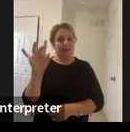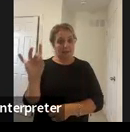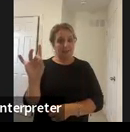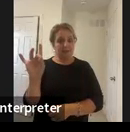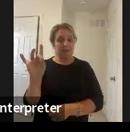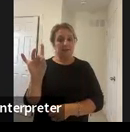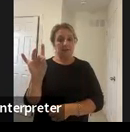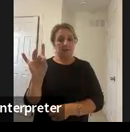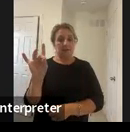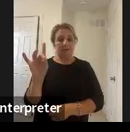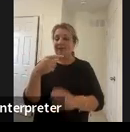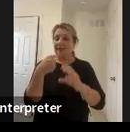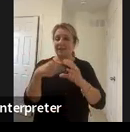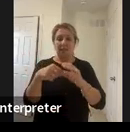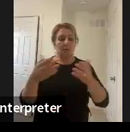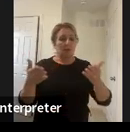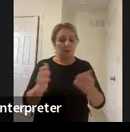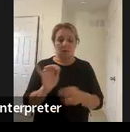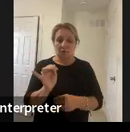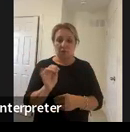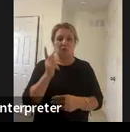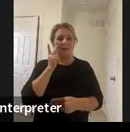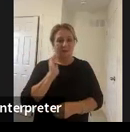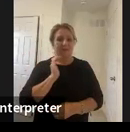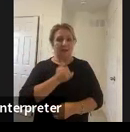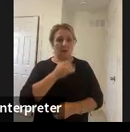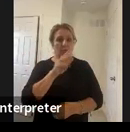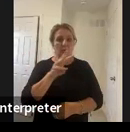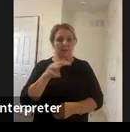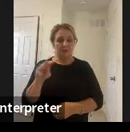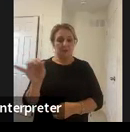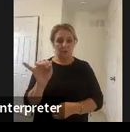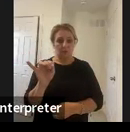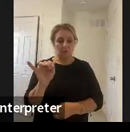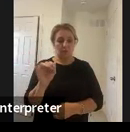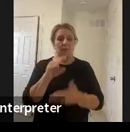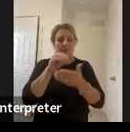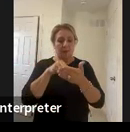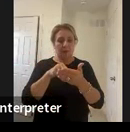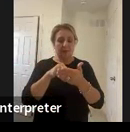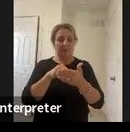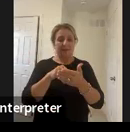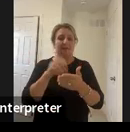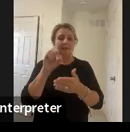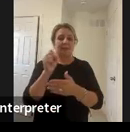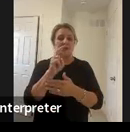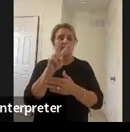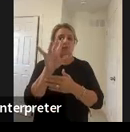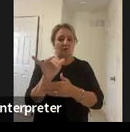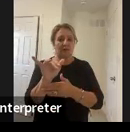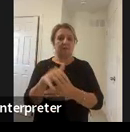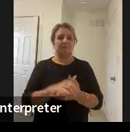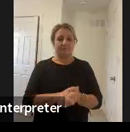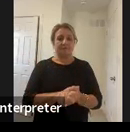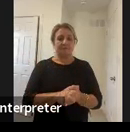703-746-4988, email us, or visit our website in order to complete the Red Cap survey. And now